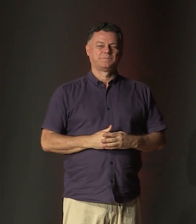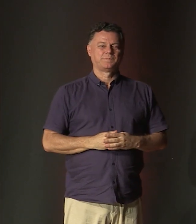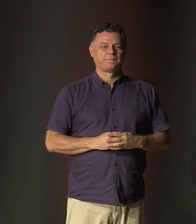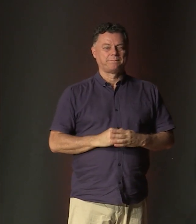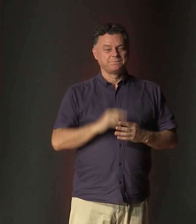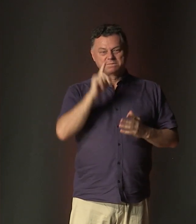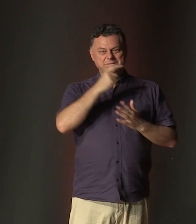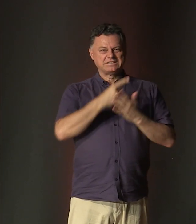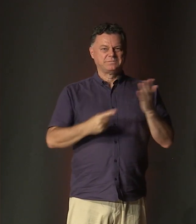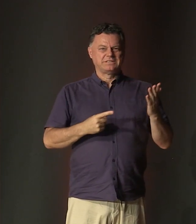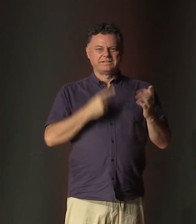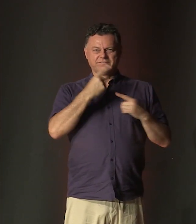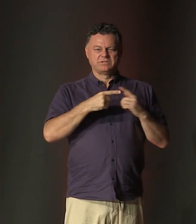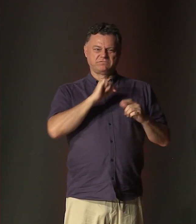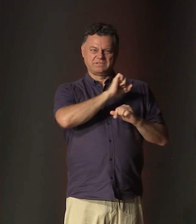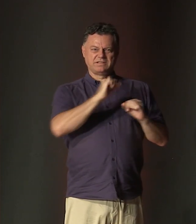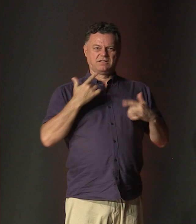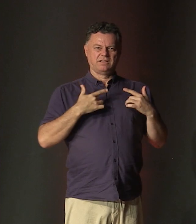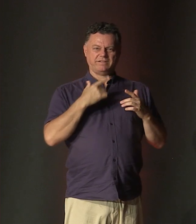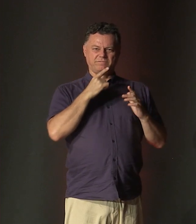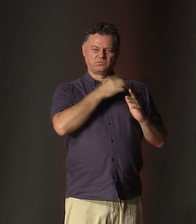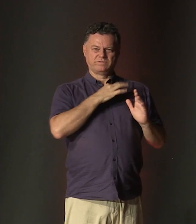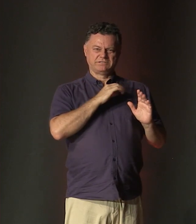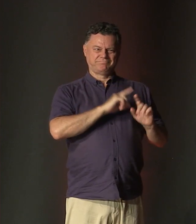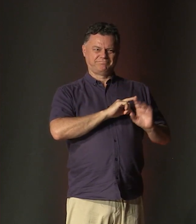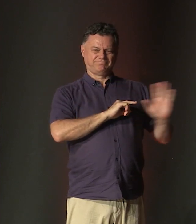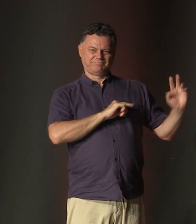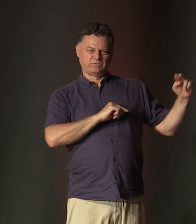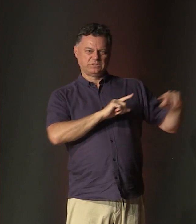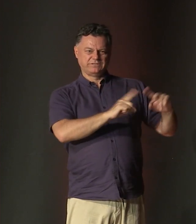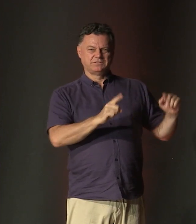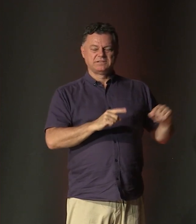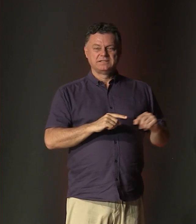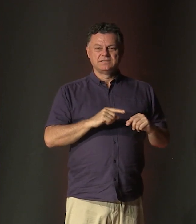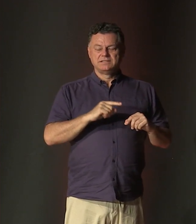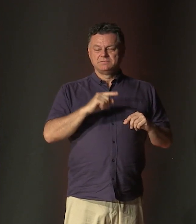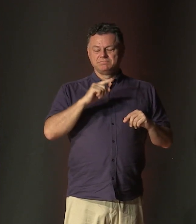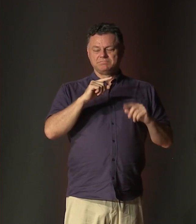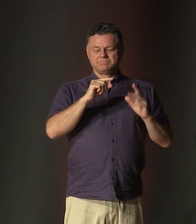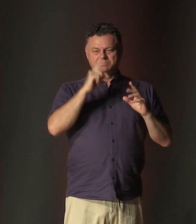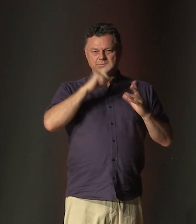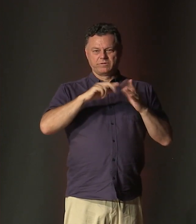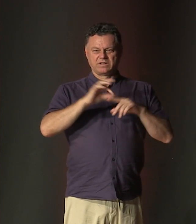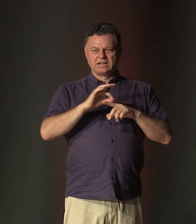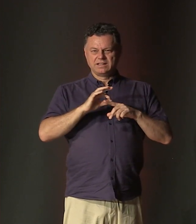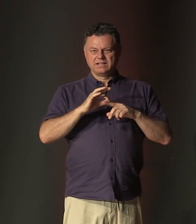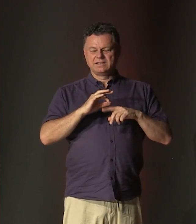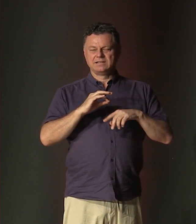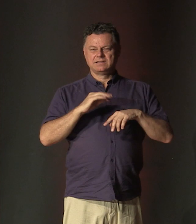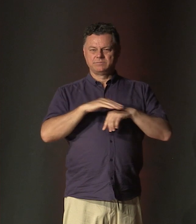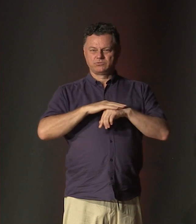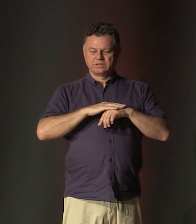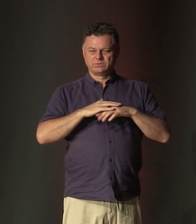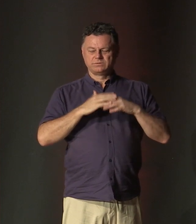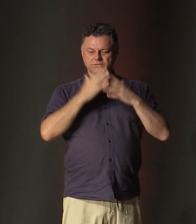with a disability. It's different for people of colour. It's different for our first